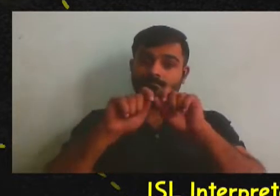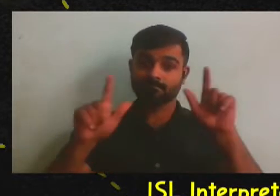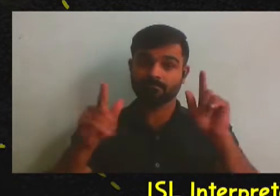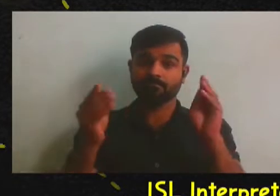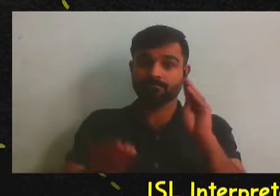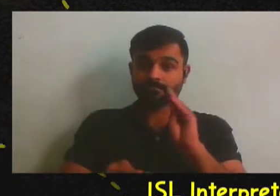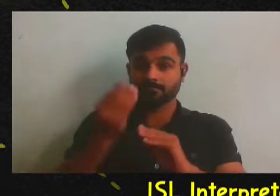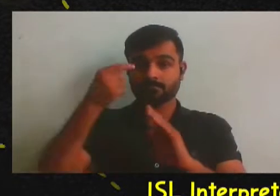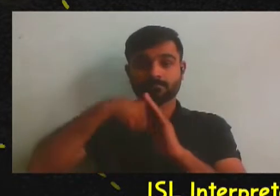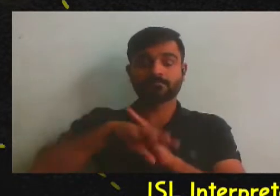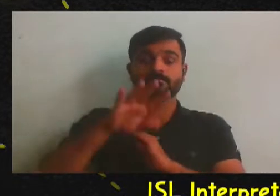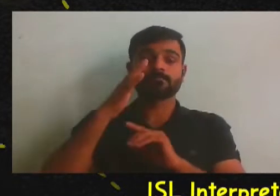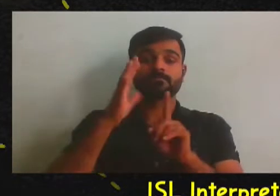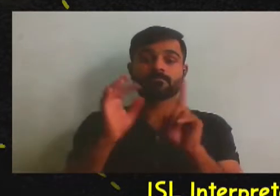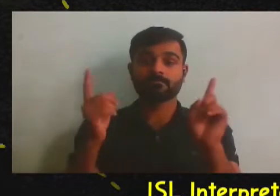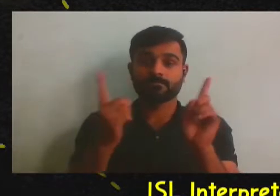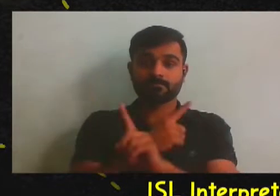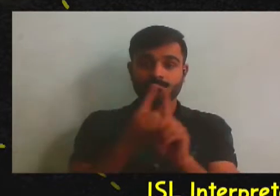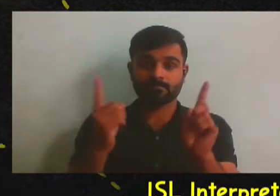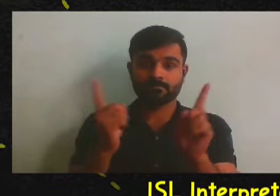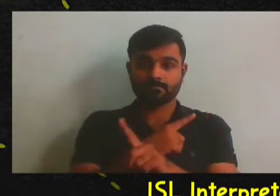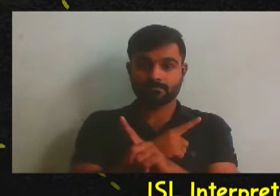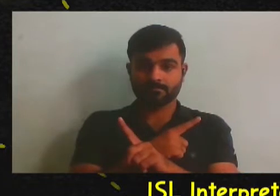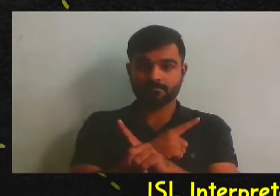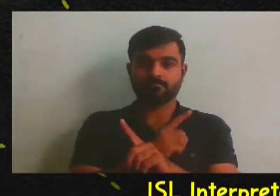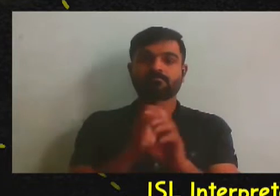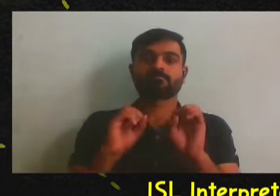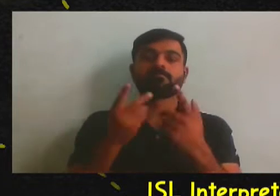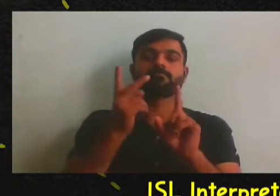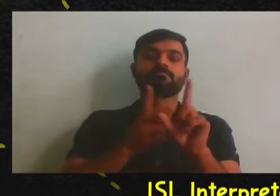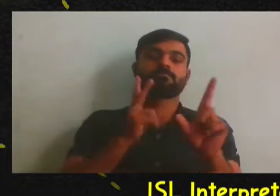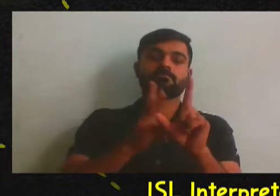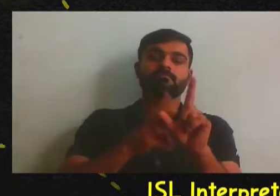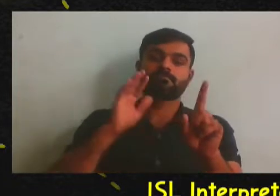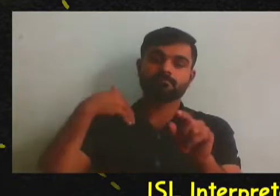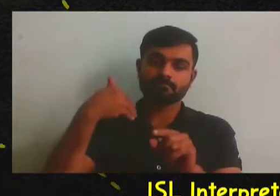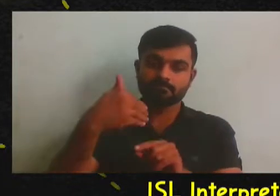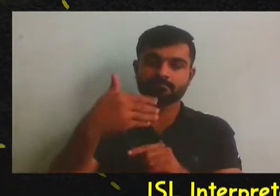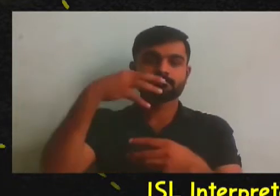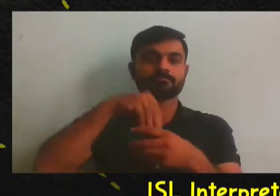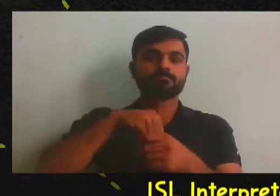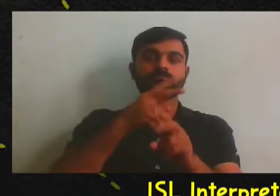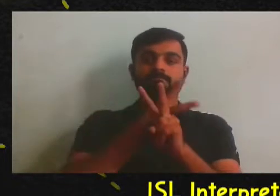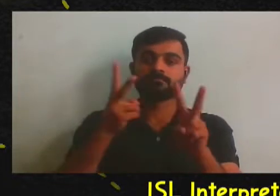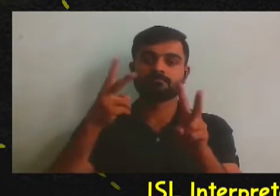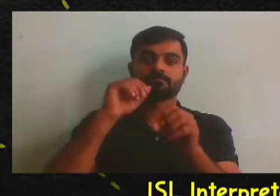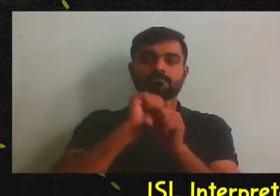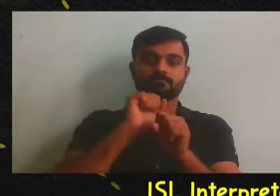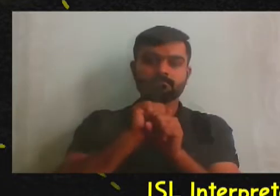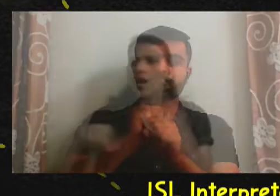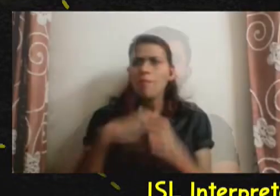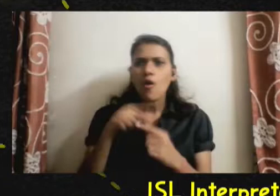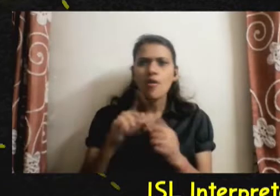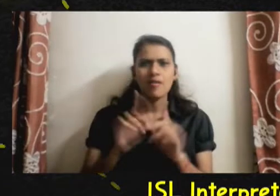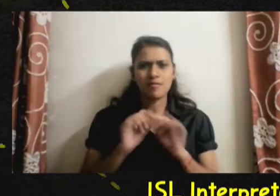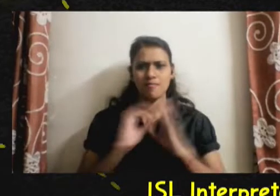more, because I do think the work that you started 2 decades and some ago encapsulates the kind of spirit of the panel. You